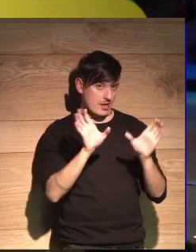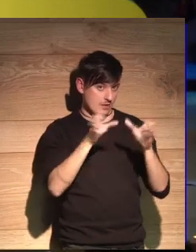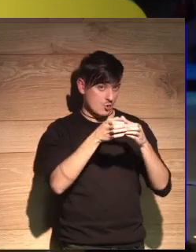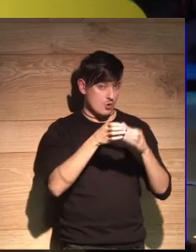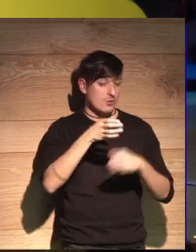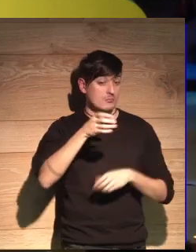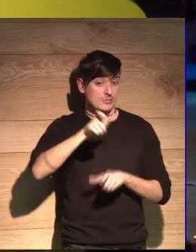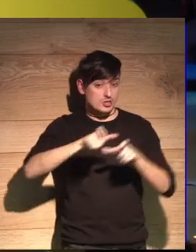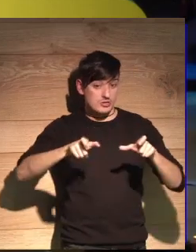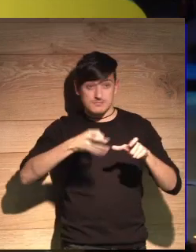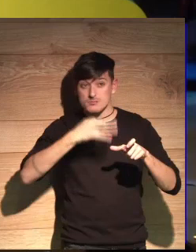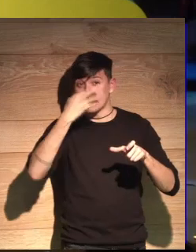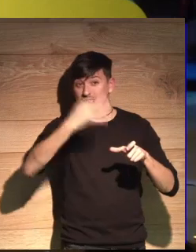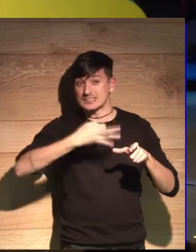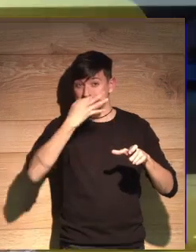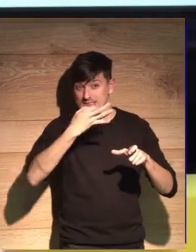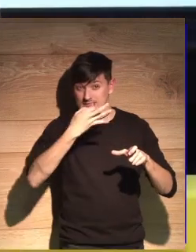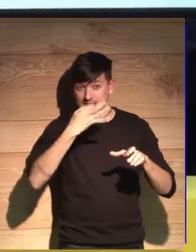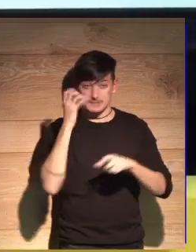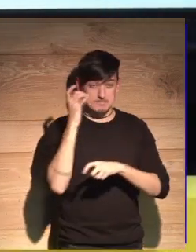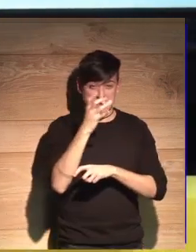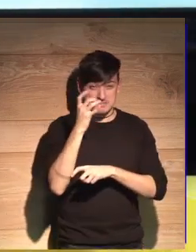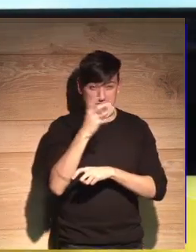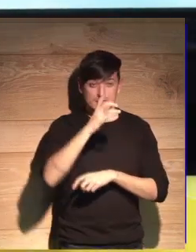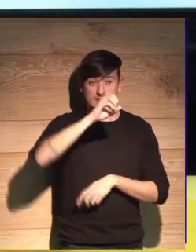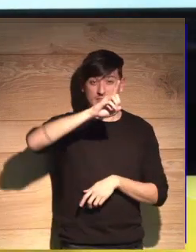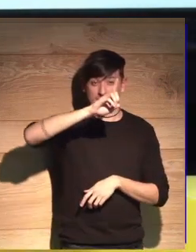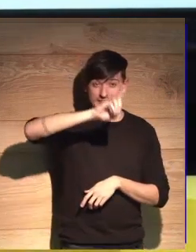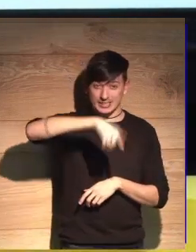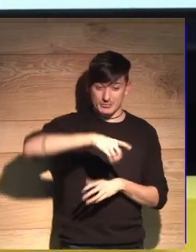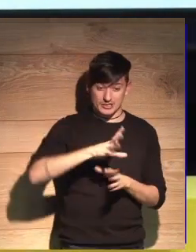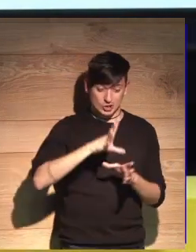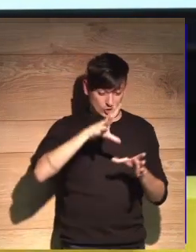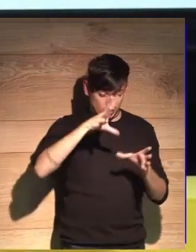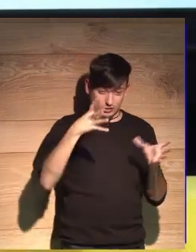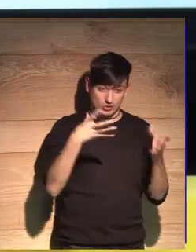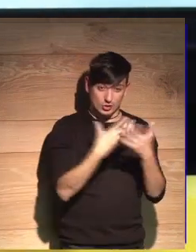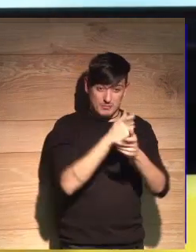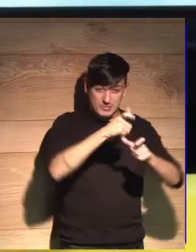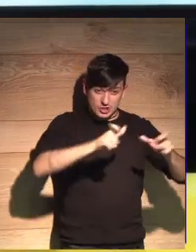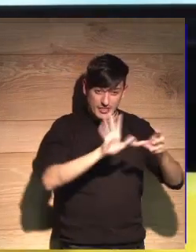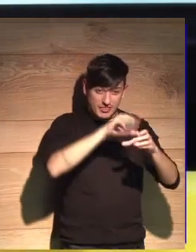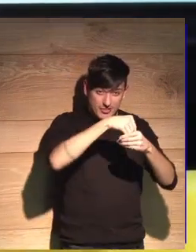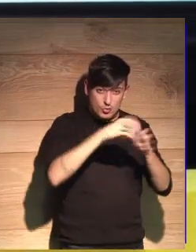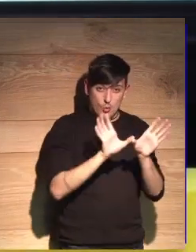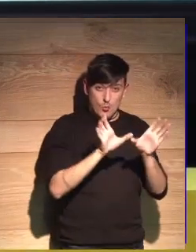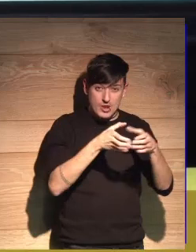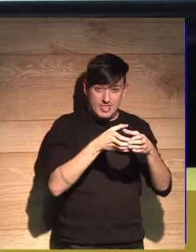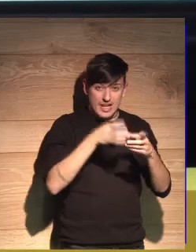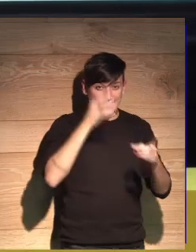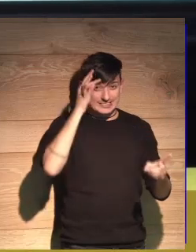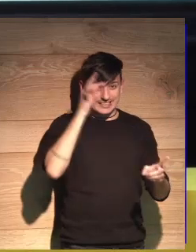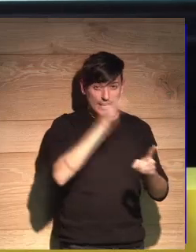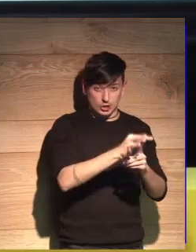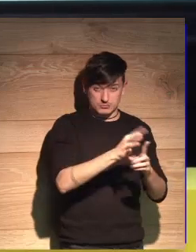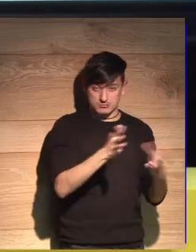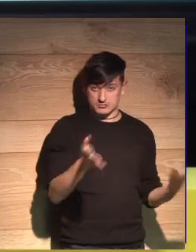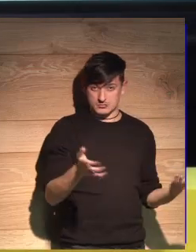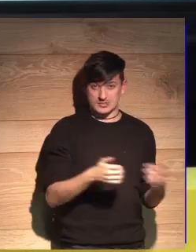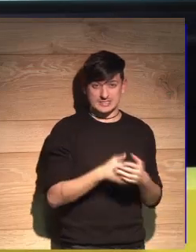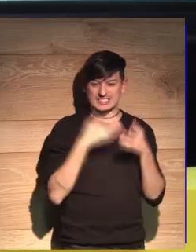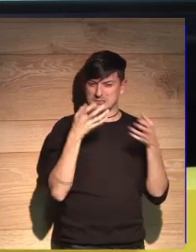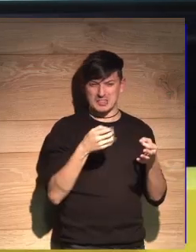Pablo's team and speakers, and who are part of the Telos community, and this is the evidence